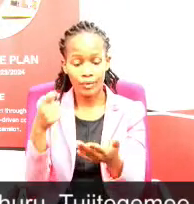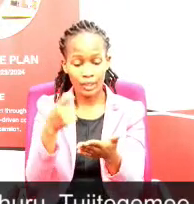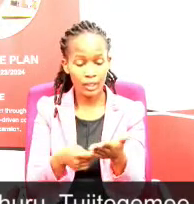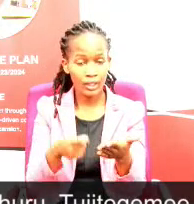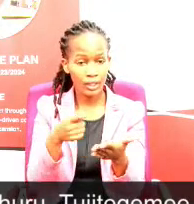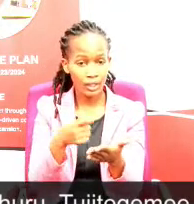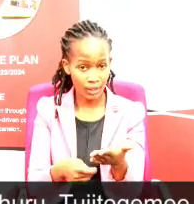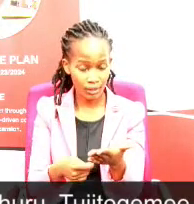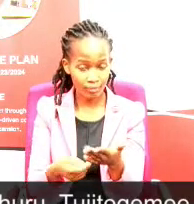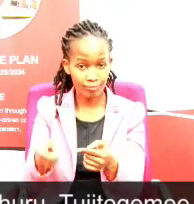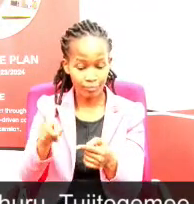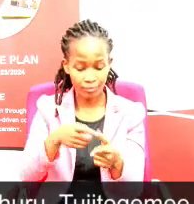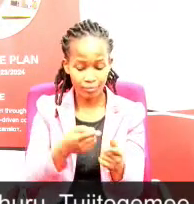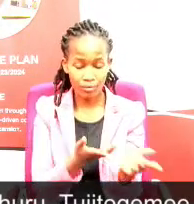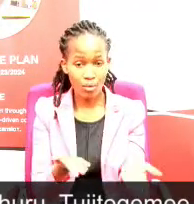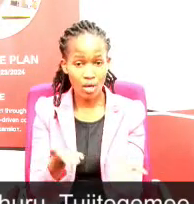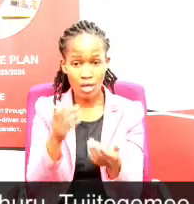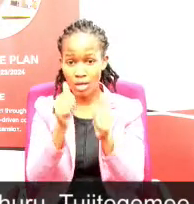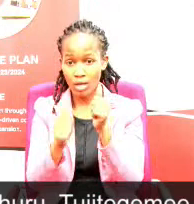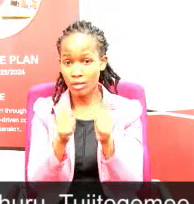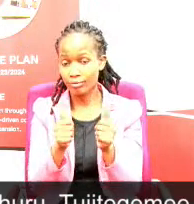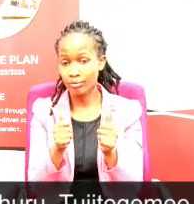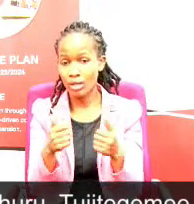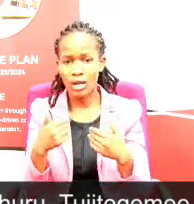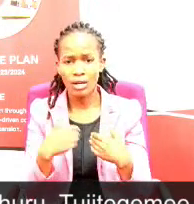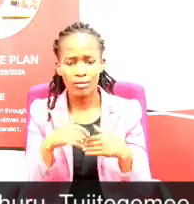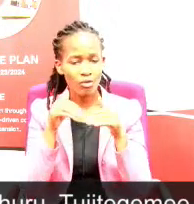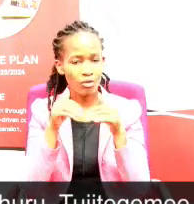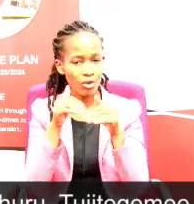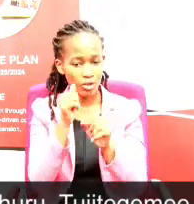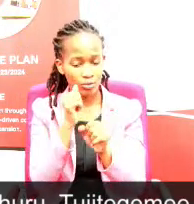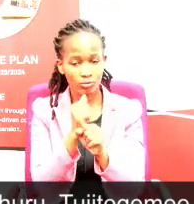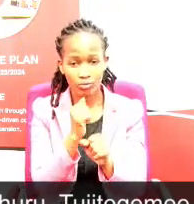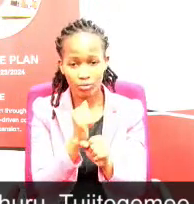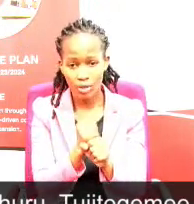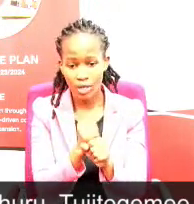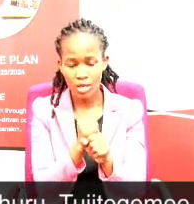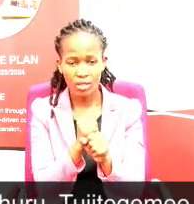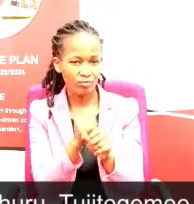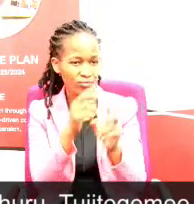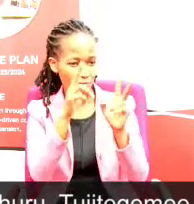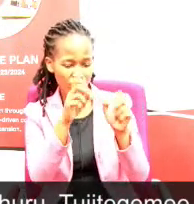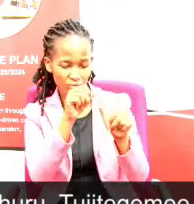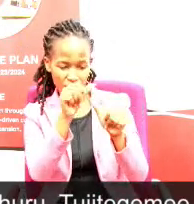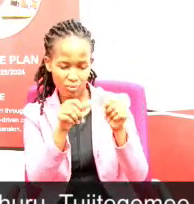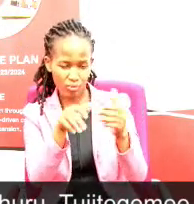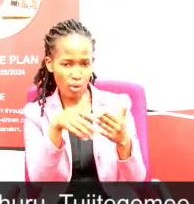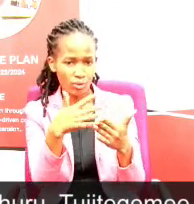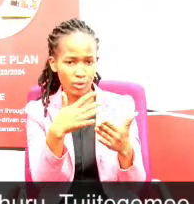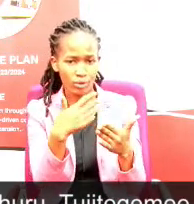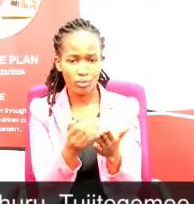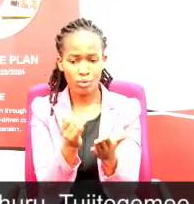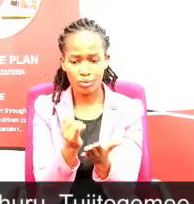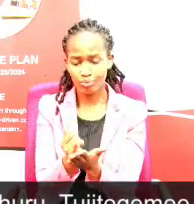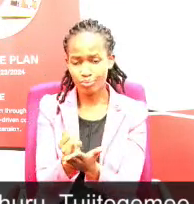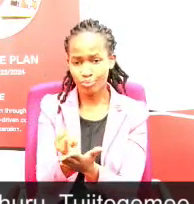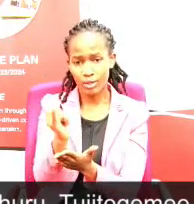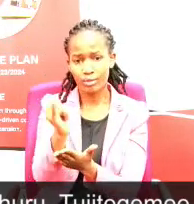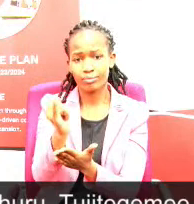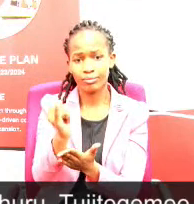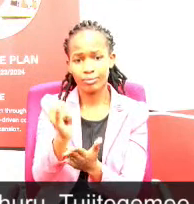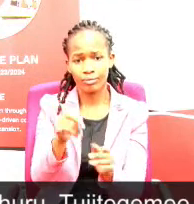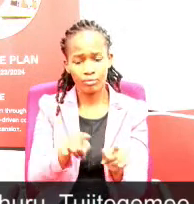expansion, improvement and enhancement of compliance, the issue of application of intelligence